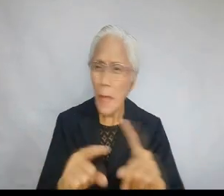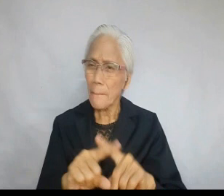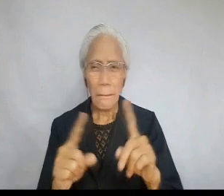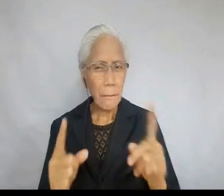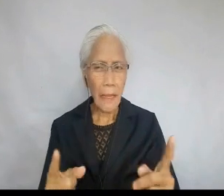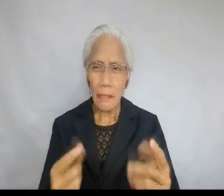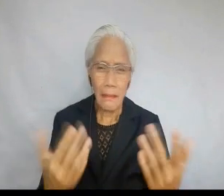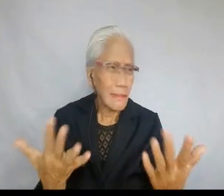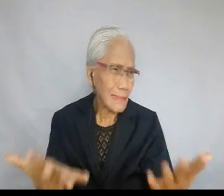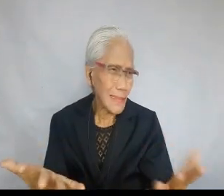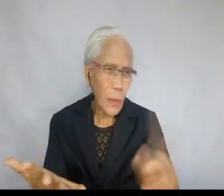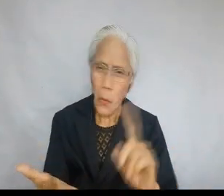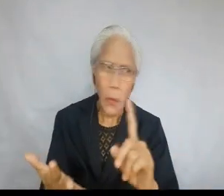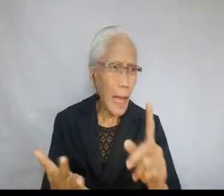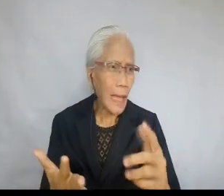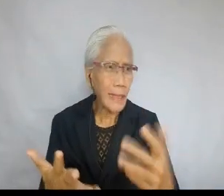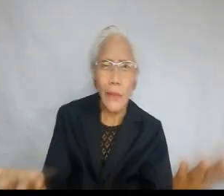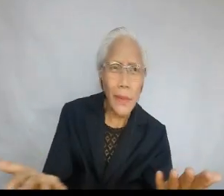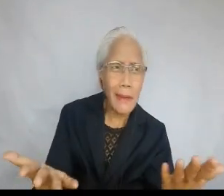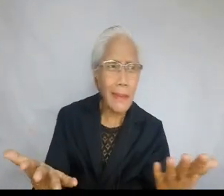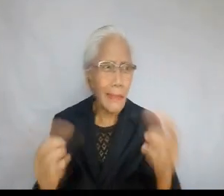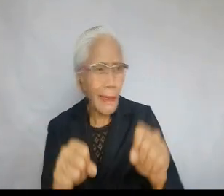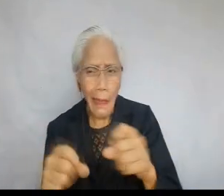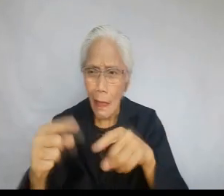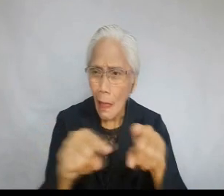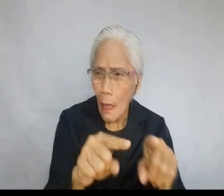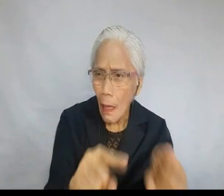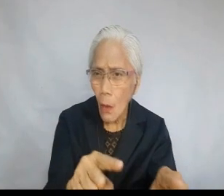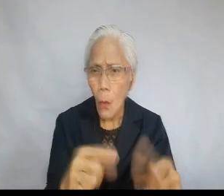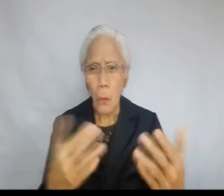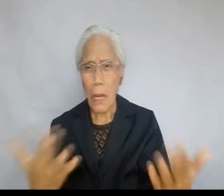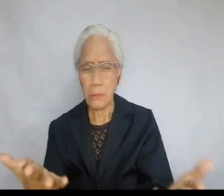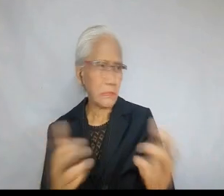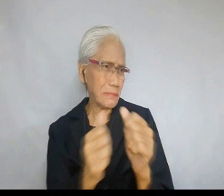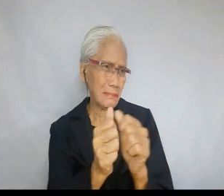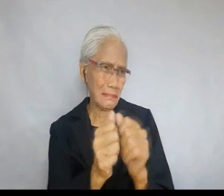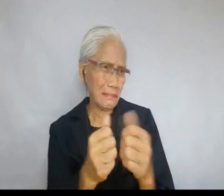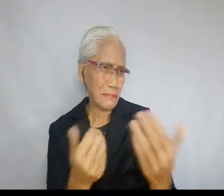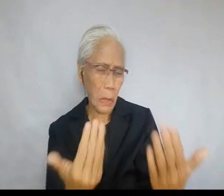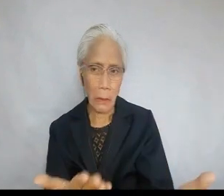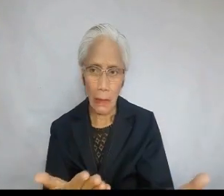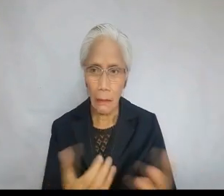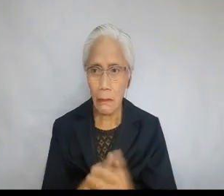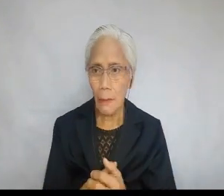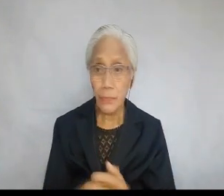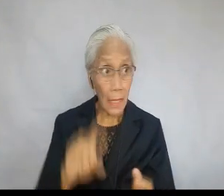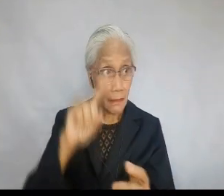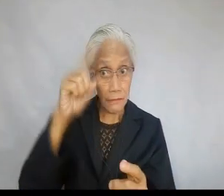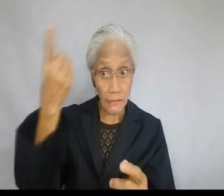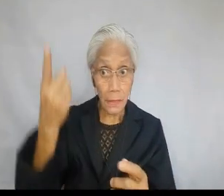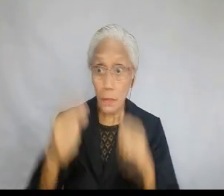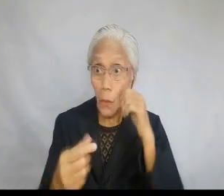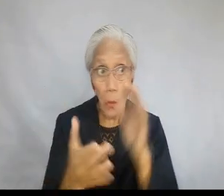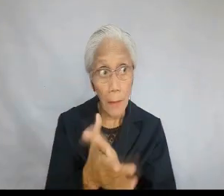the furthest they can go with us is to our funeral and send us off. Our first wife. The first